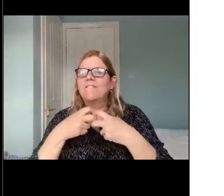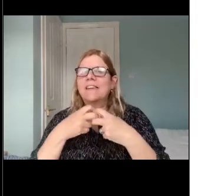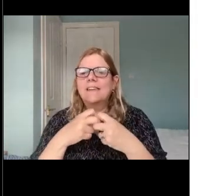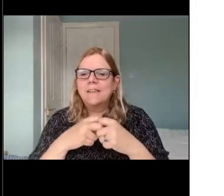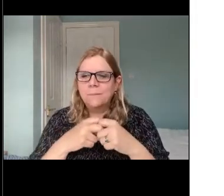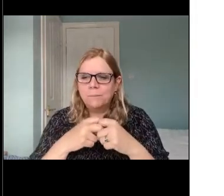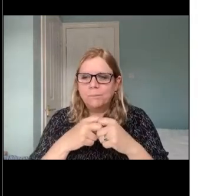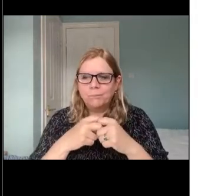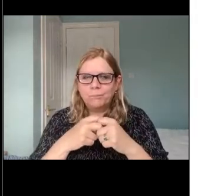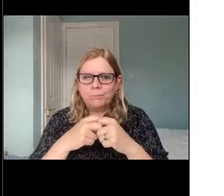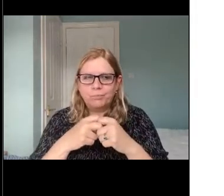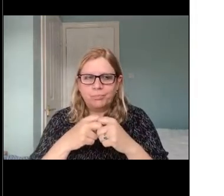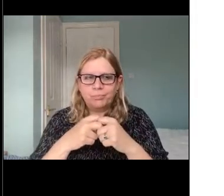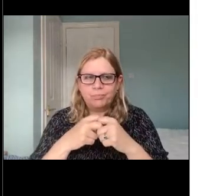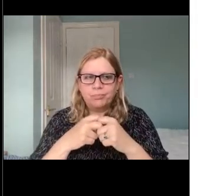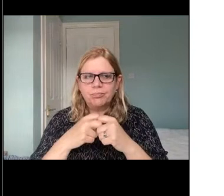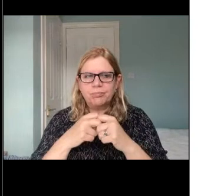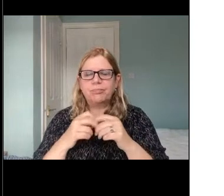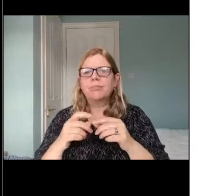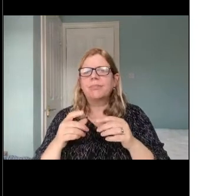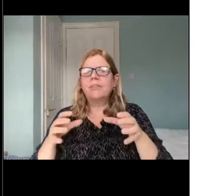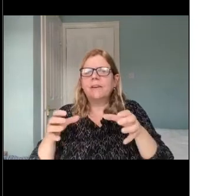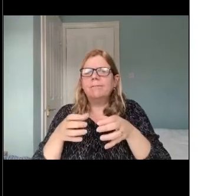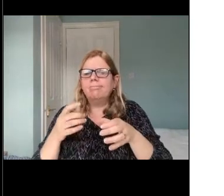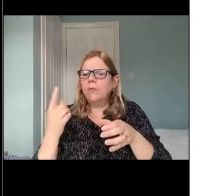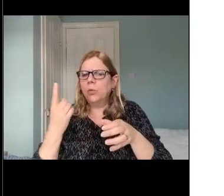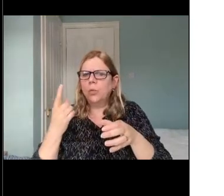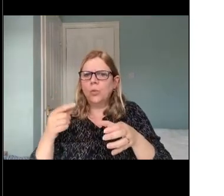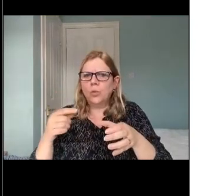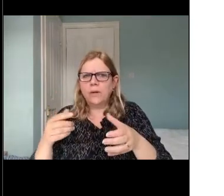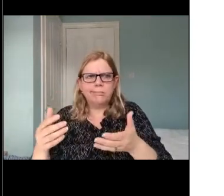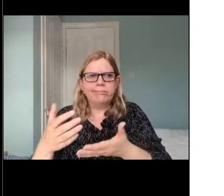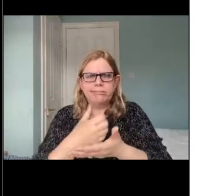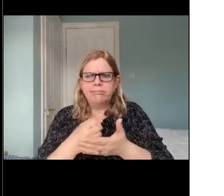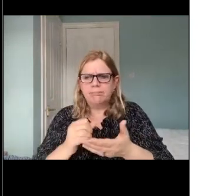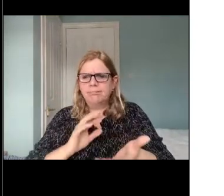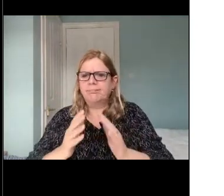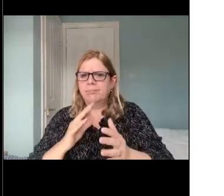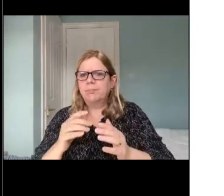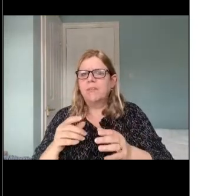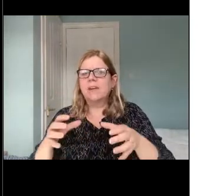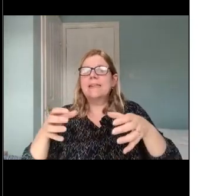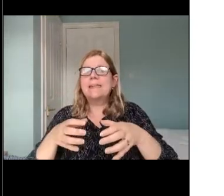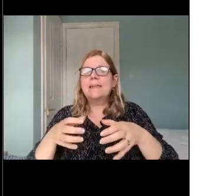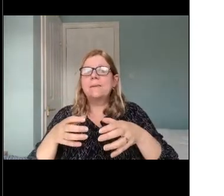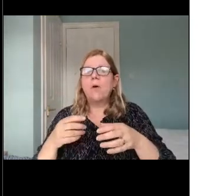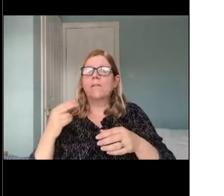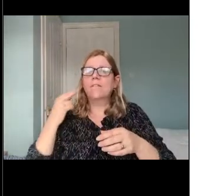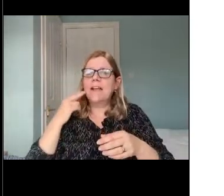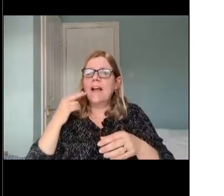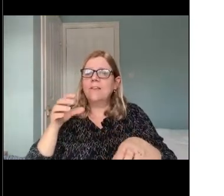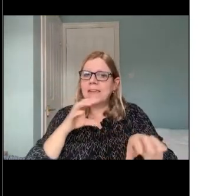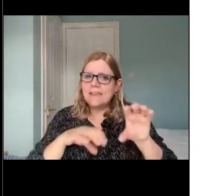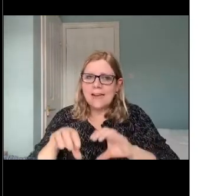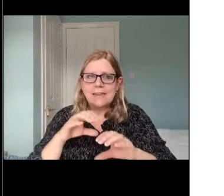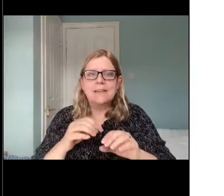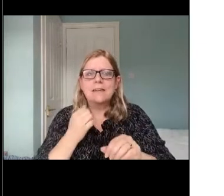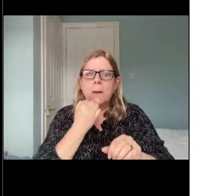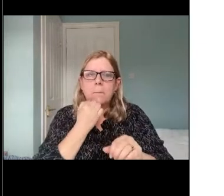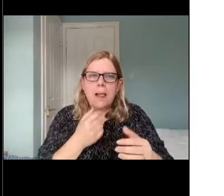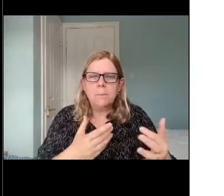science, geography, mathematics, and physics. And the core group of people who worked on that, the